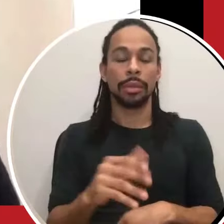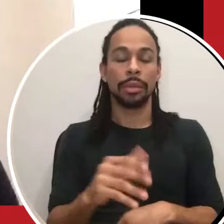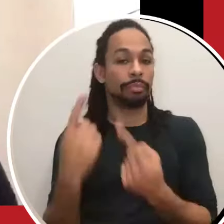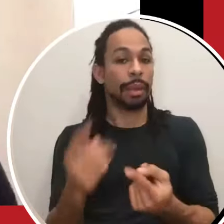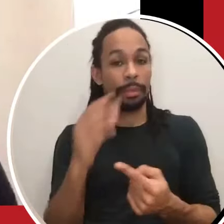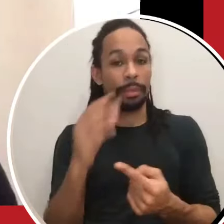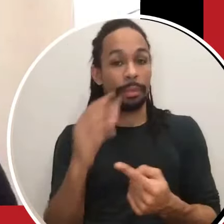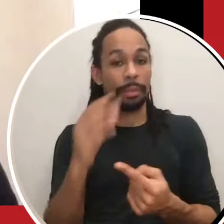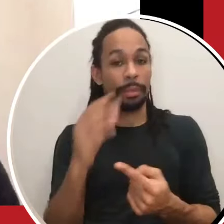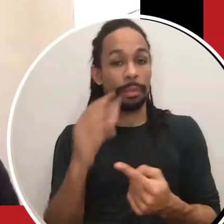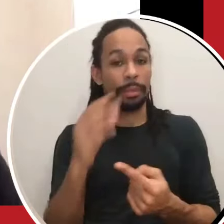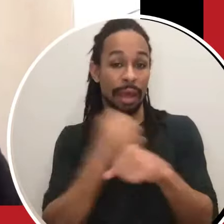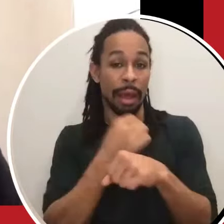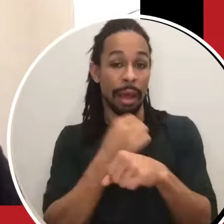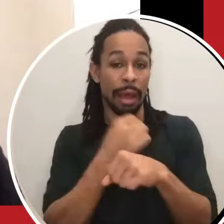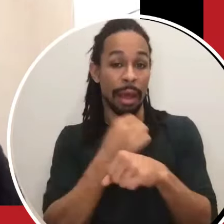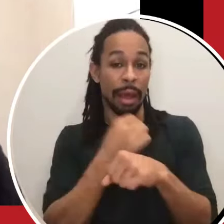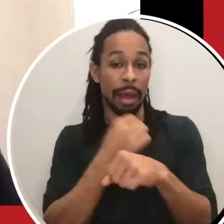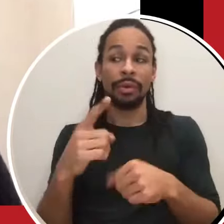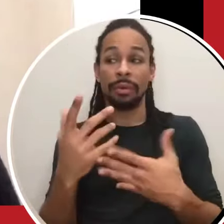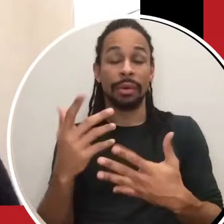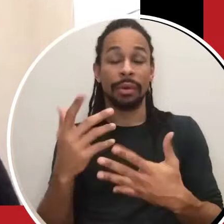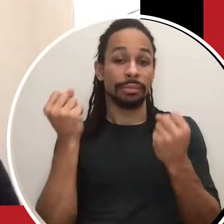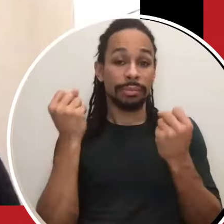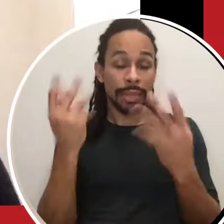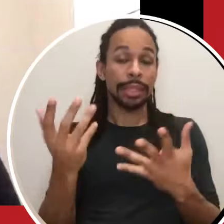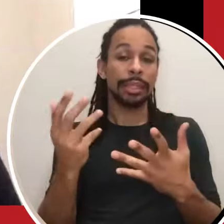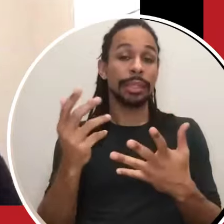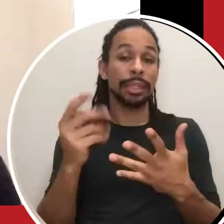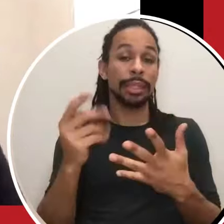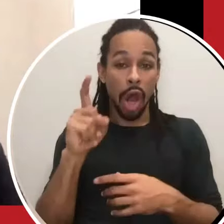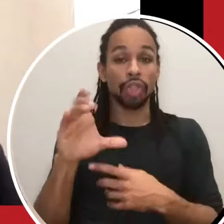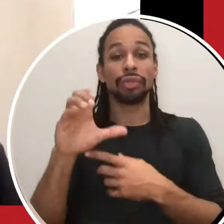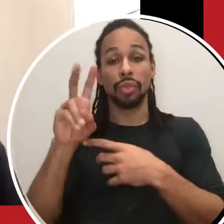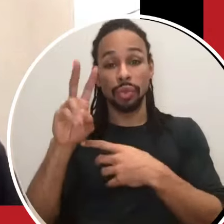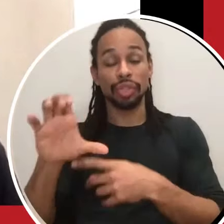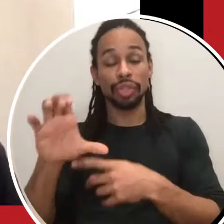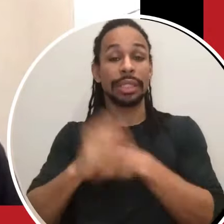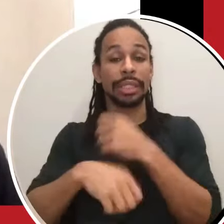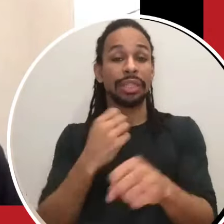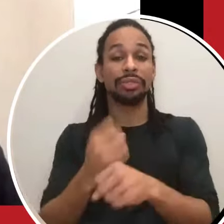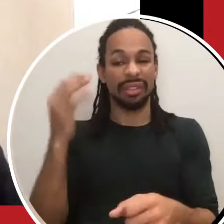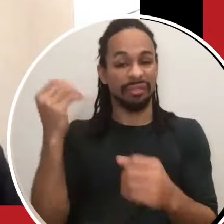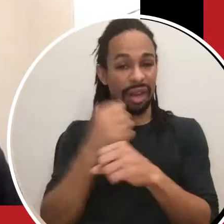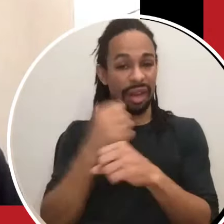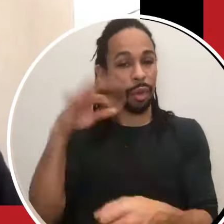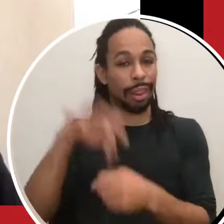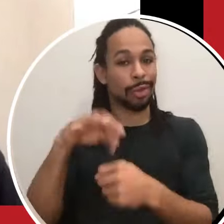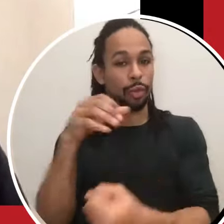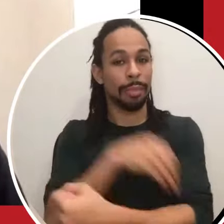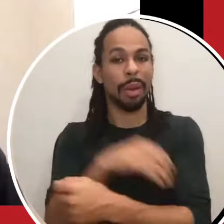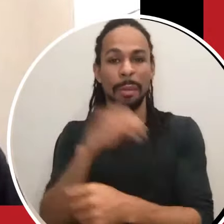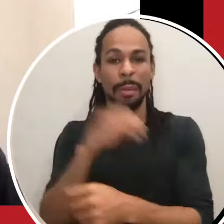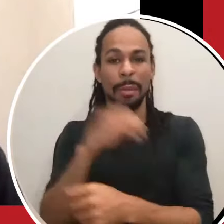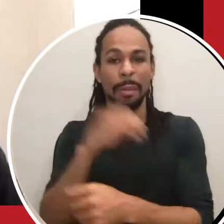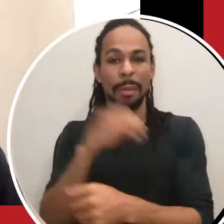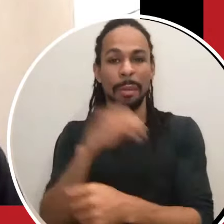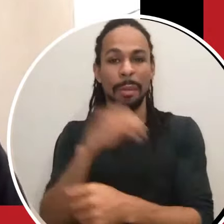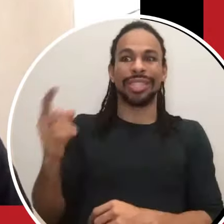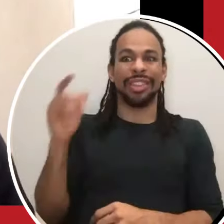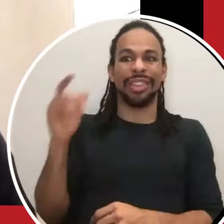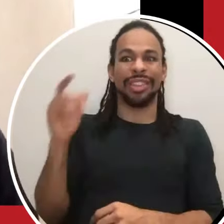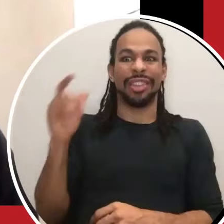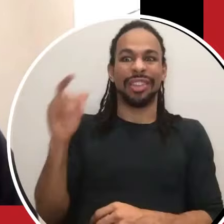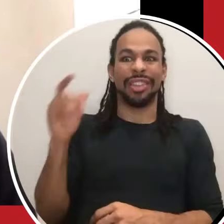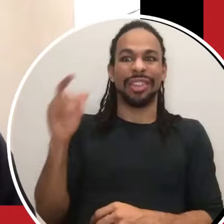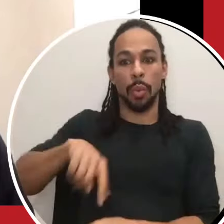building toward to fight for electoral power. It's not the only kind of power that we want, but we recognize that it's a piece of the puzzle.